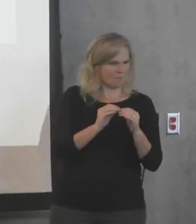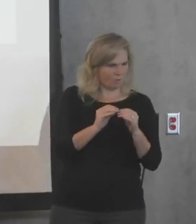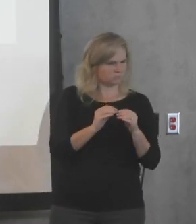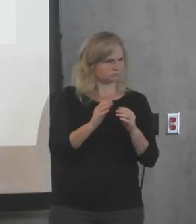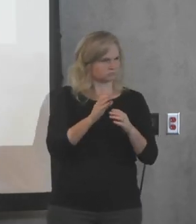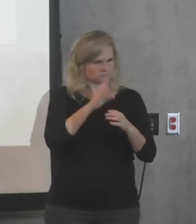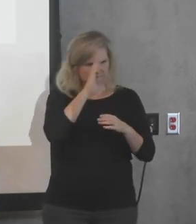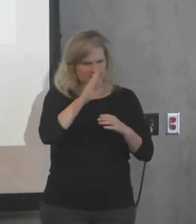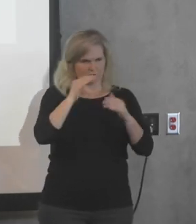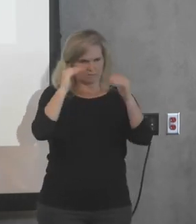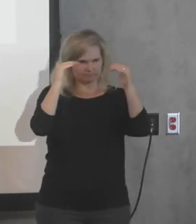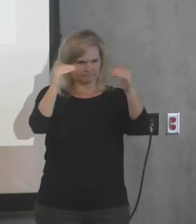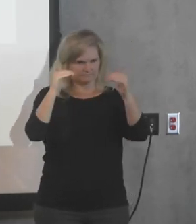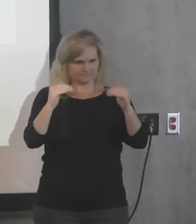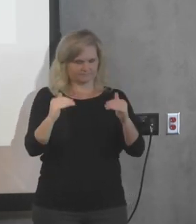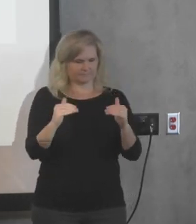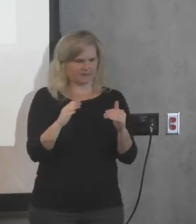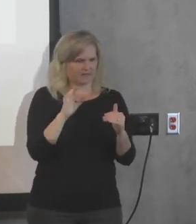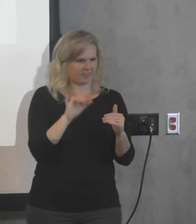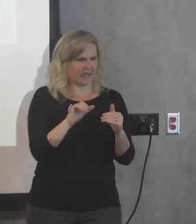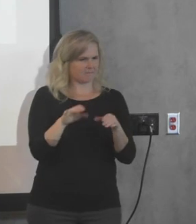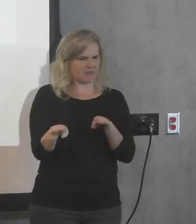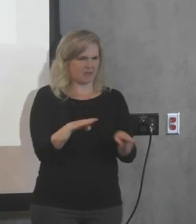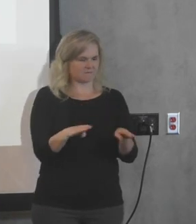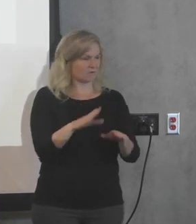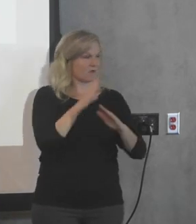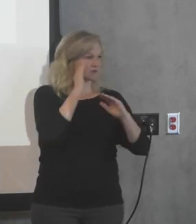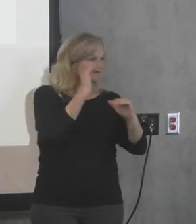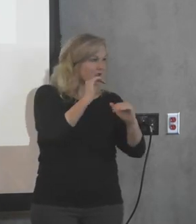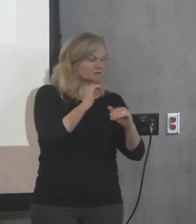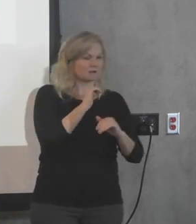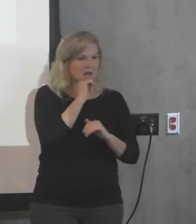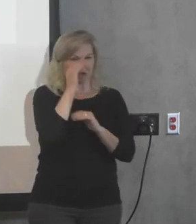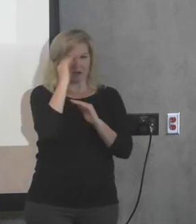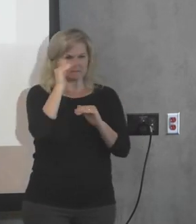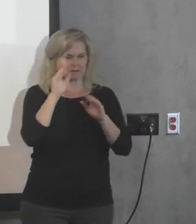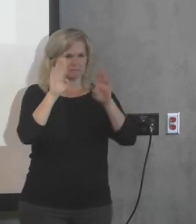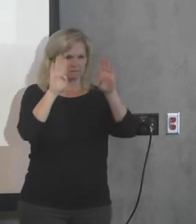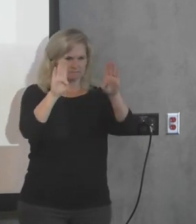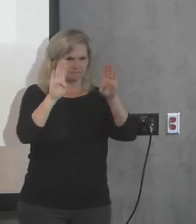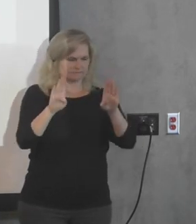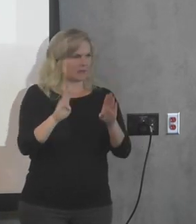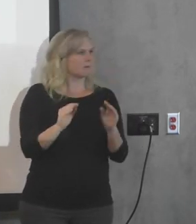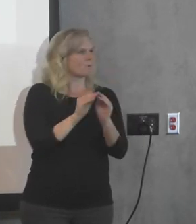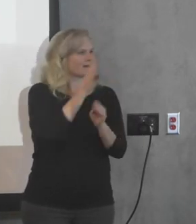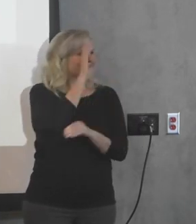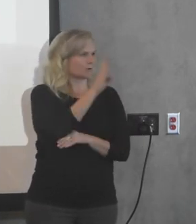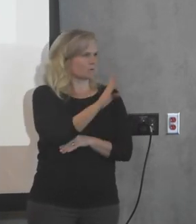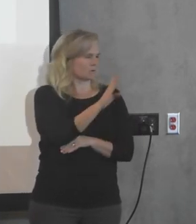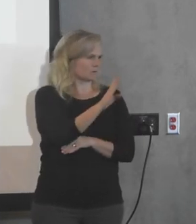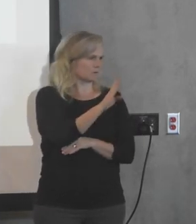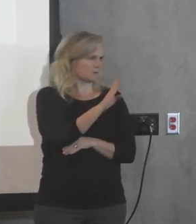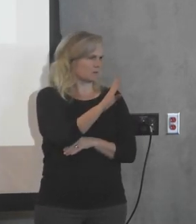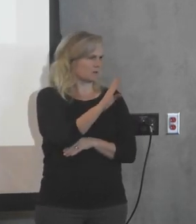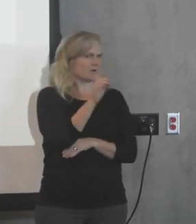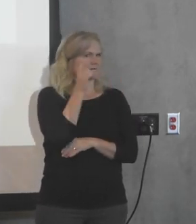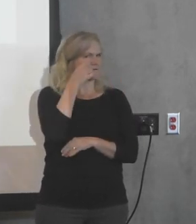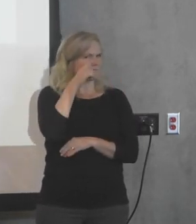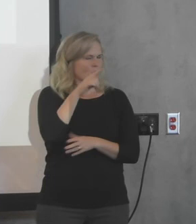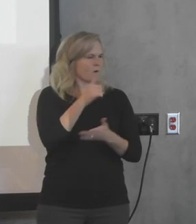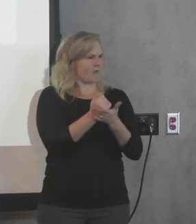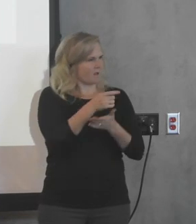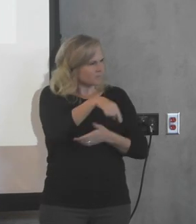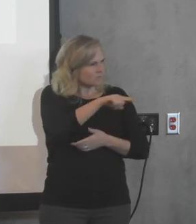that expected, unexpected behavior. And it's just trying to help students understand